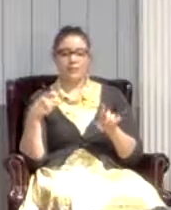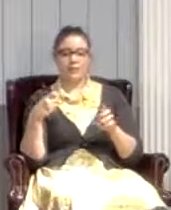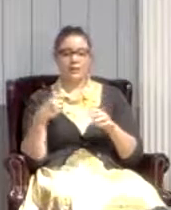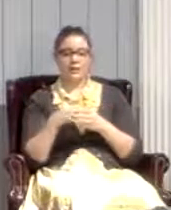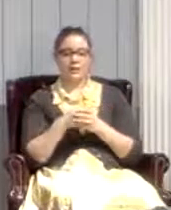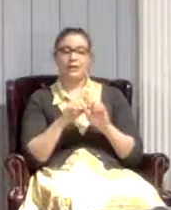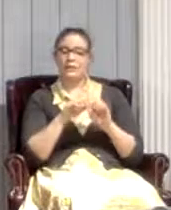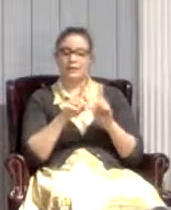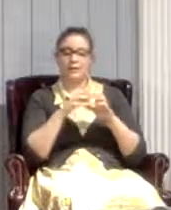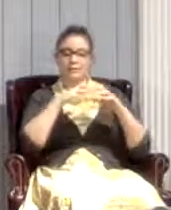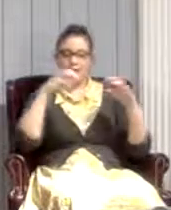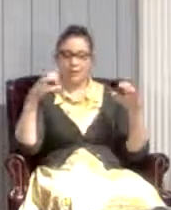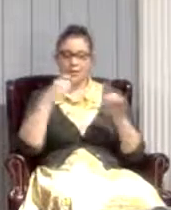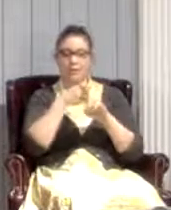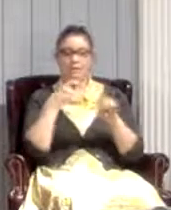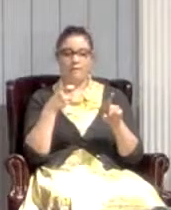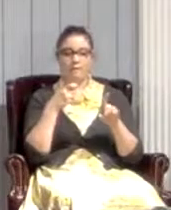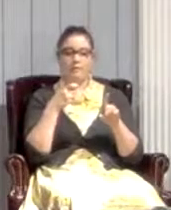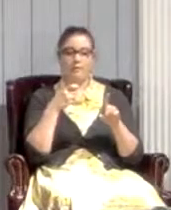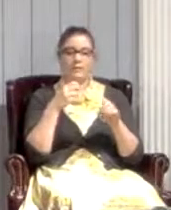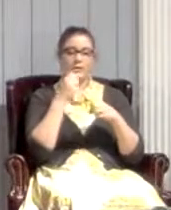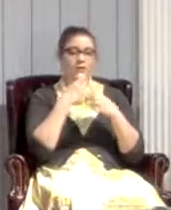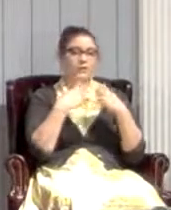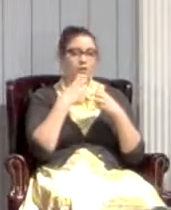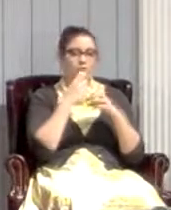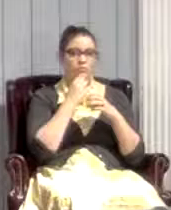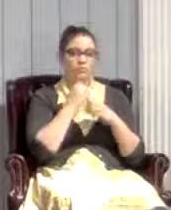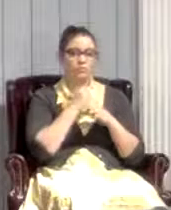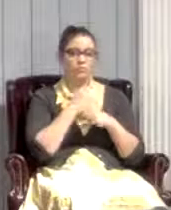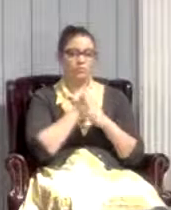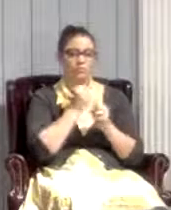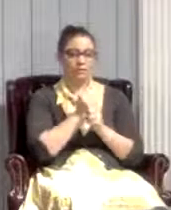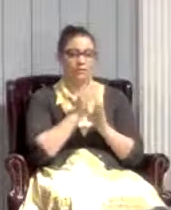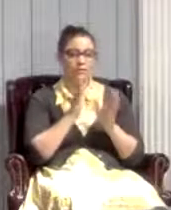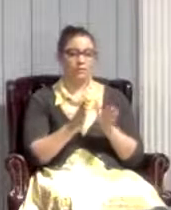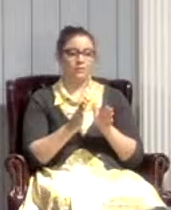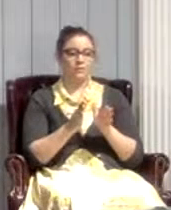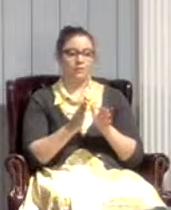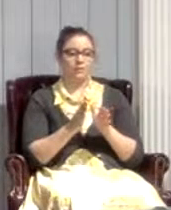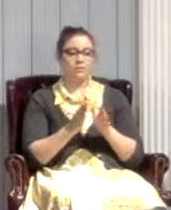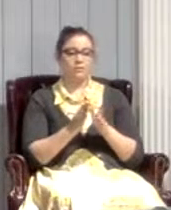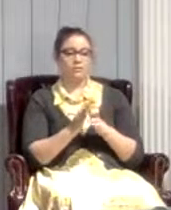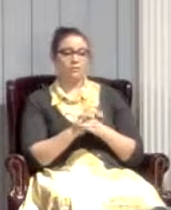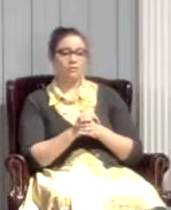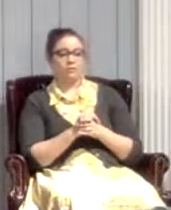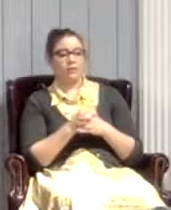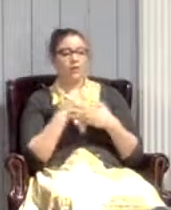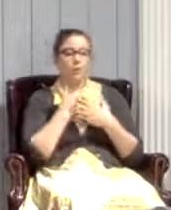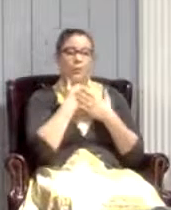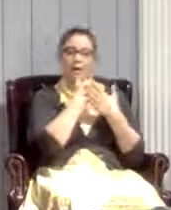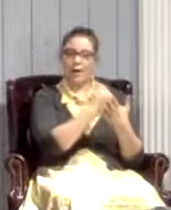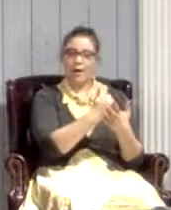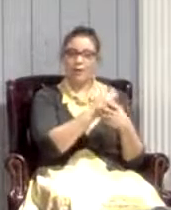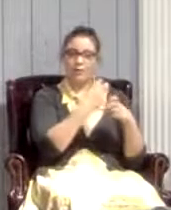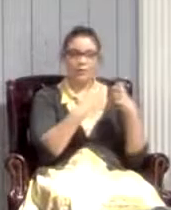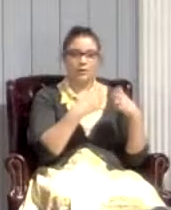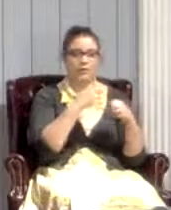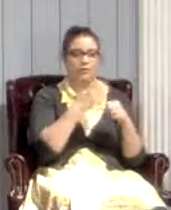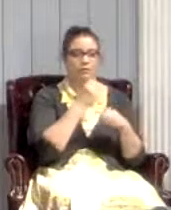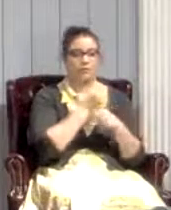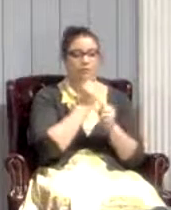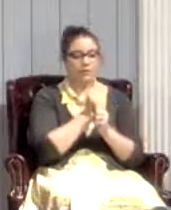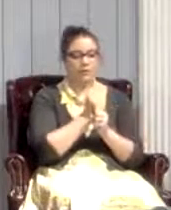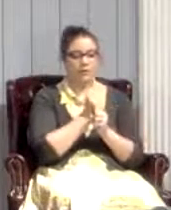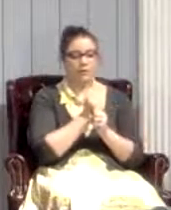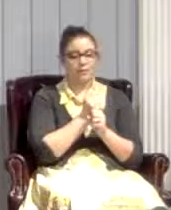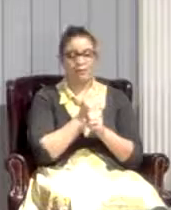actually, they don't help the troublemaker, they don't help the pastor, and they also hinder their own ability to grow.